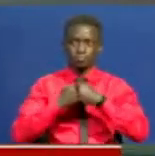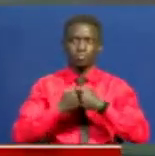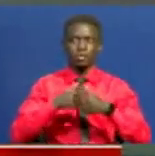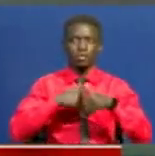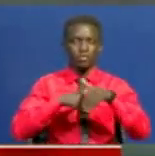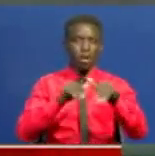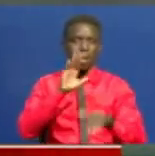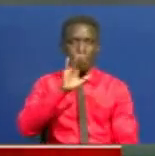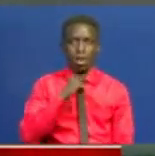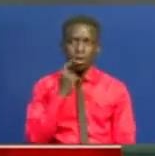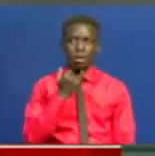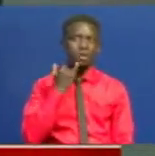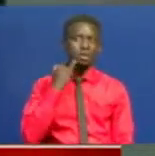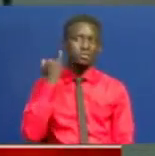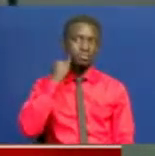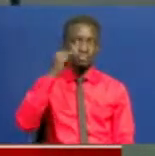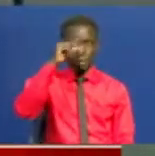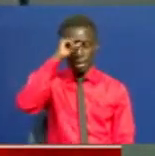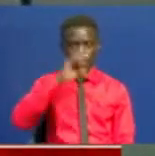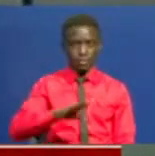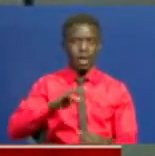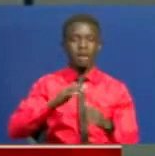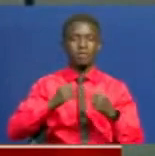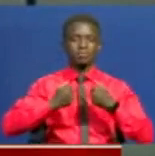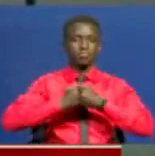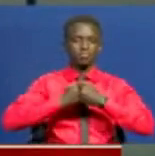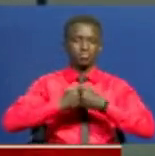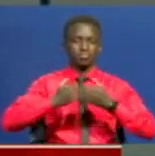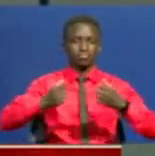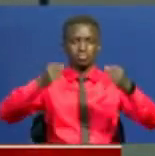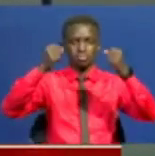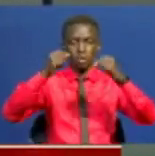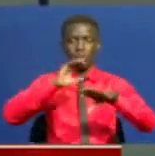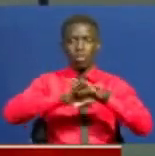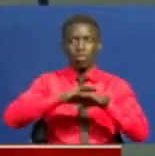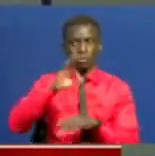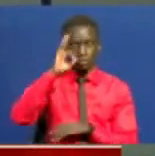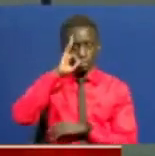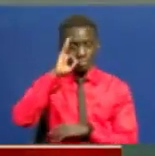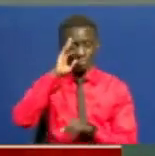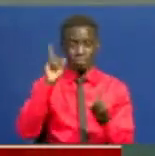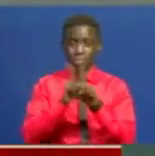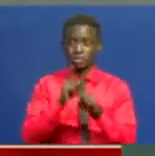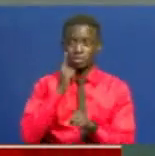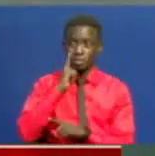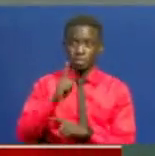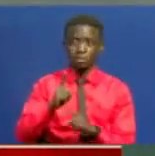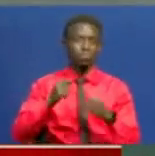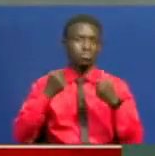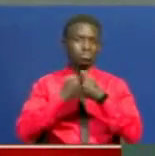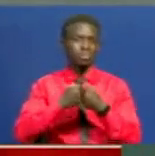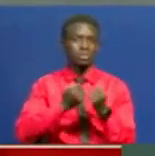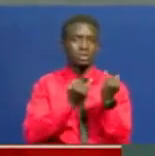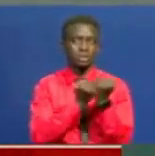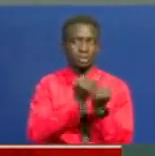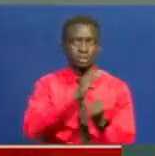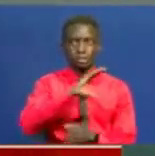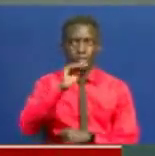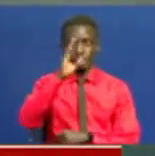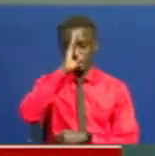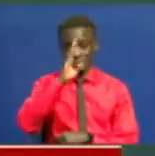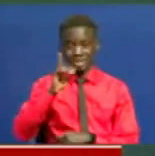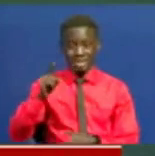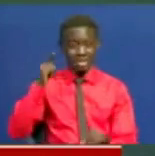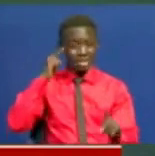Nakuru Governor's Shield slated for Friday. The climax of the centennial tournaments will be on Saturday and Sunday. The main aim of